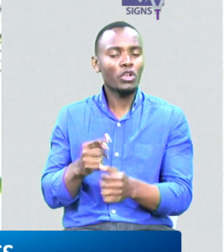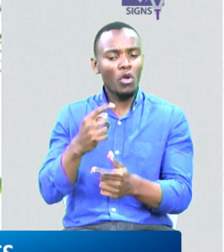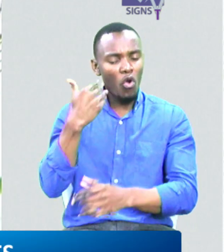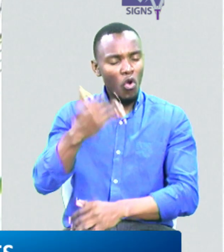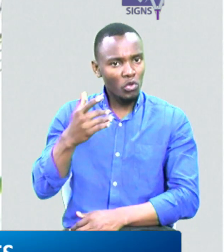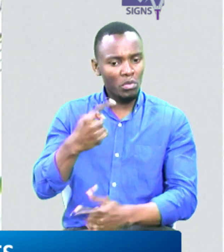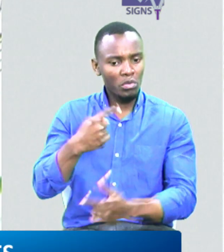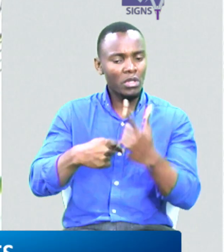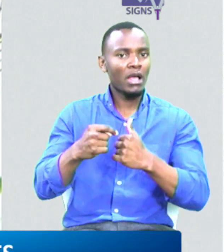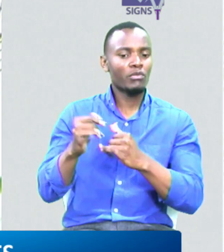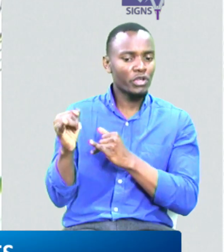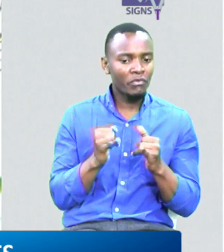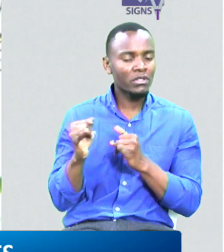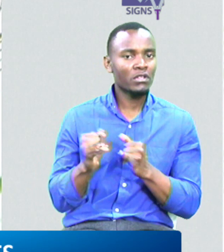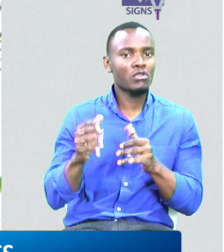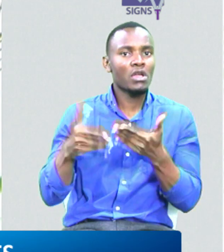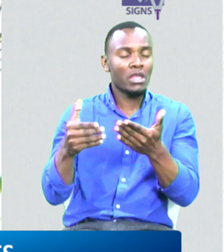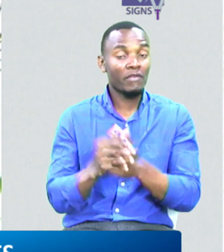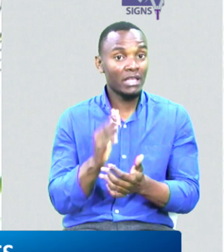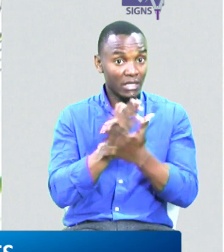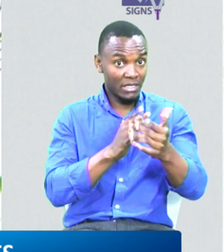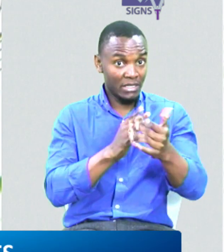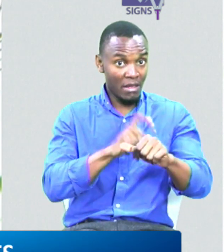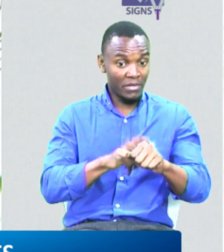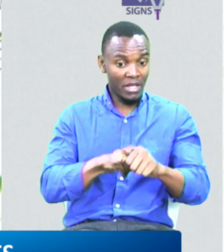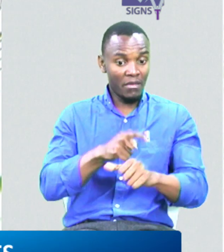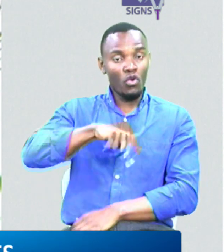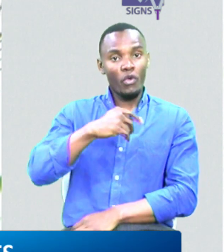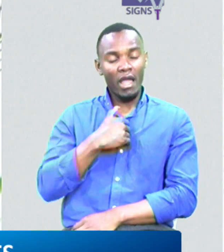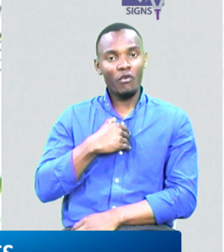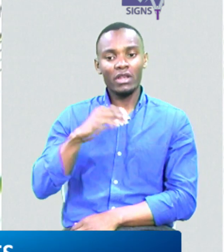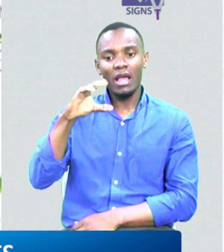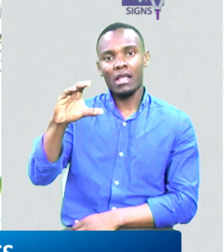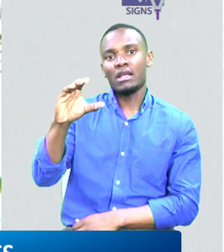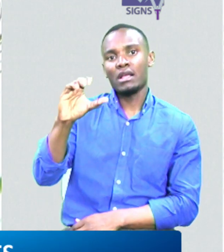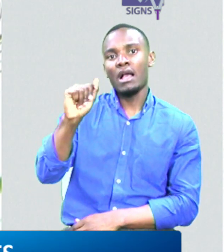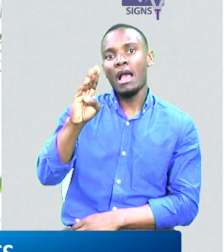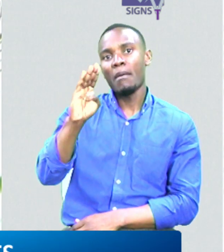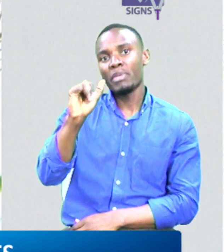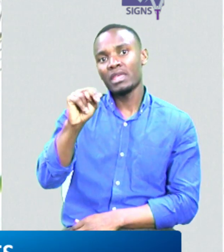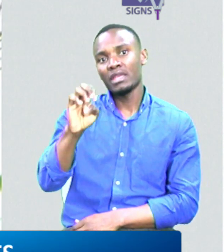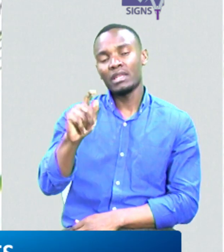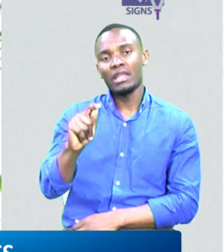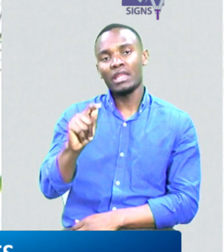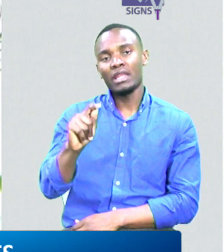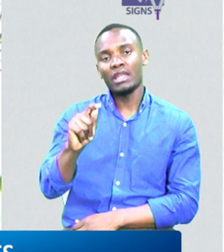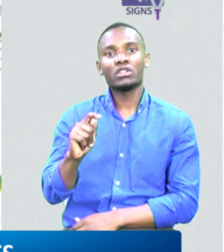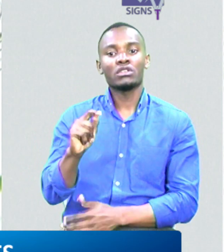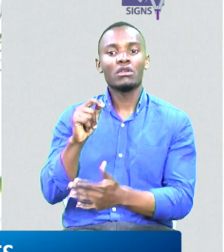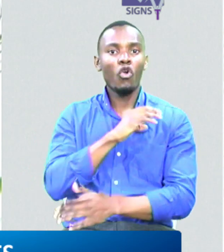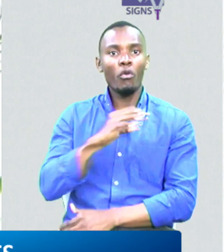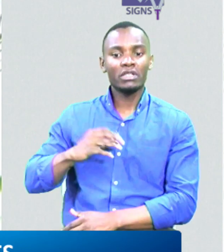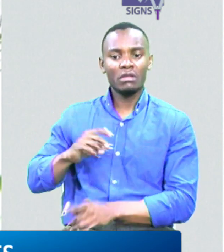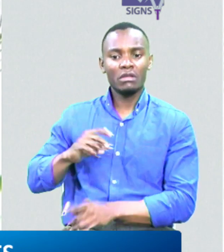job, that is the termination of that friendship. The friendship with the president will